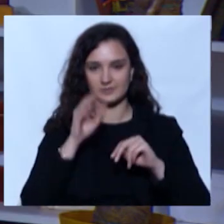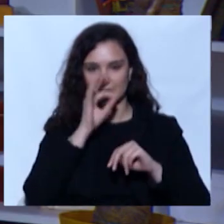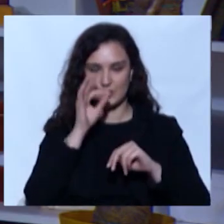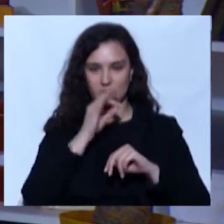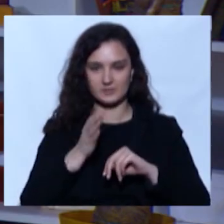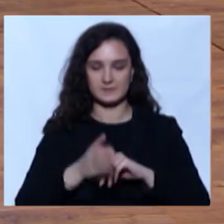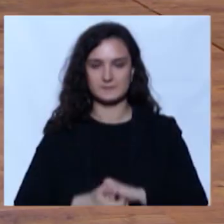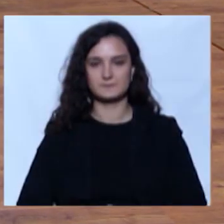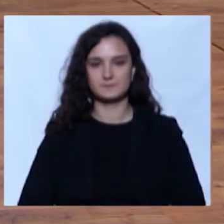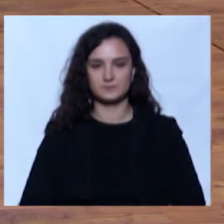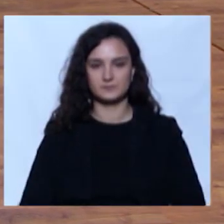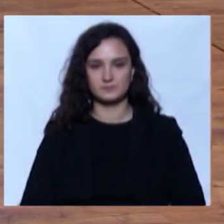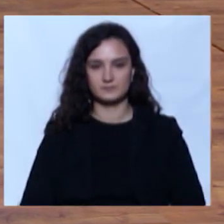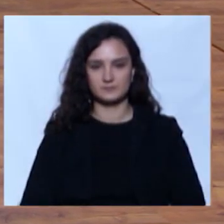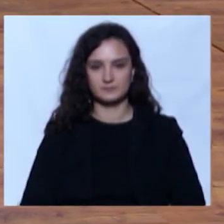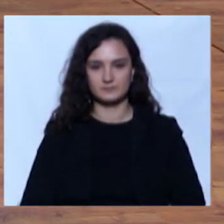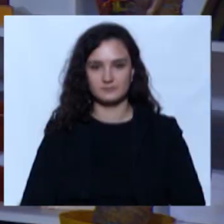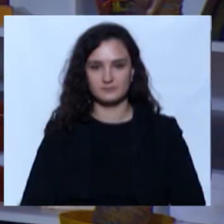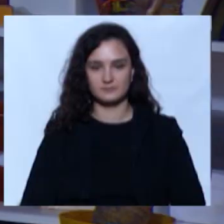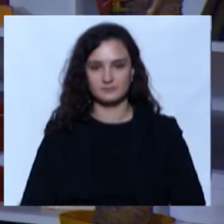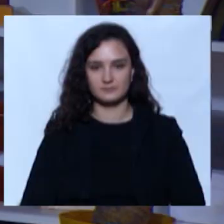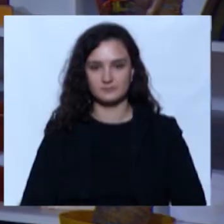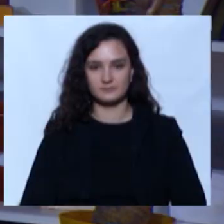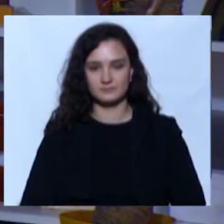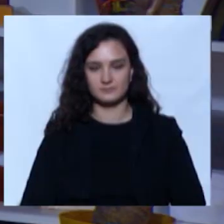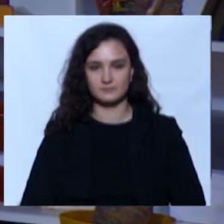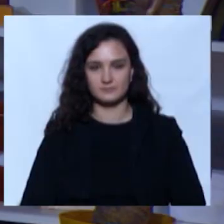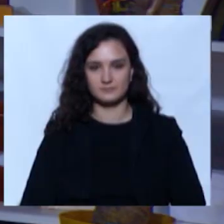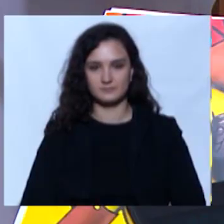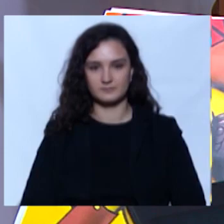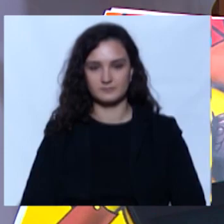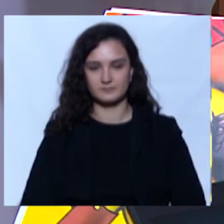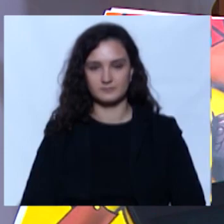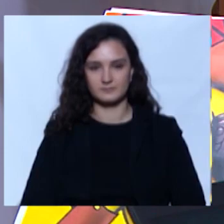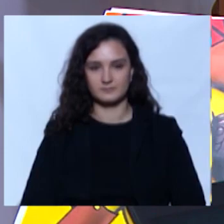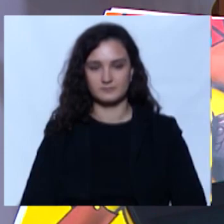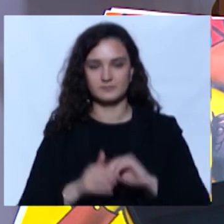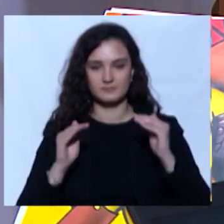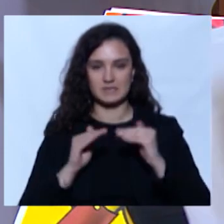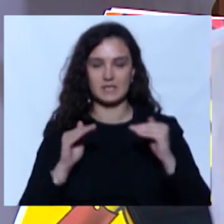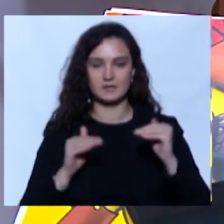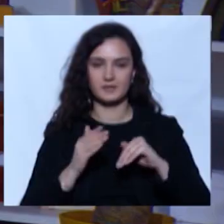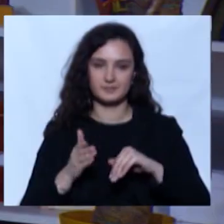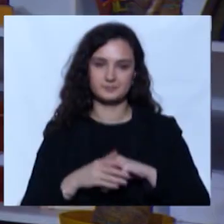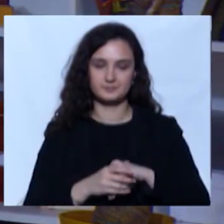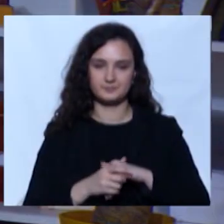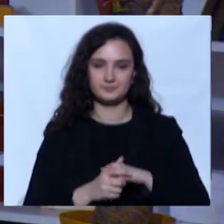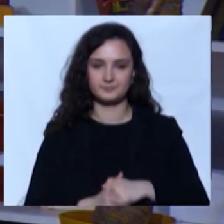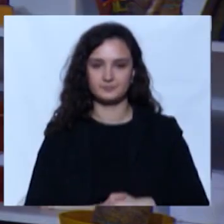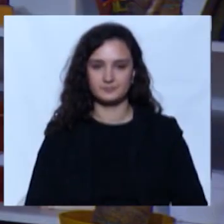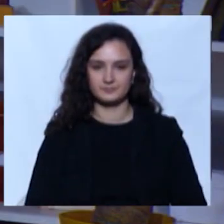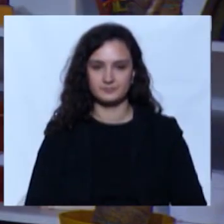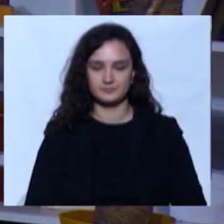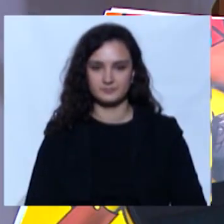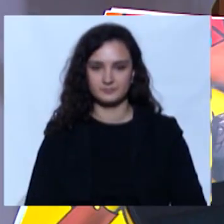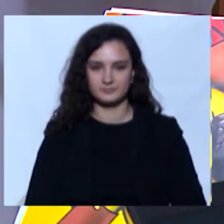pig. I said a boom chicka boom. I said a boom chicka boom. I said a boom, chicka